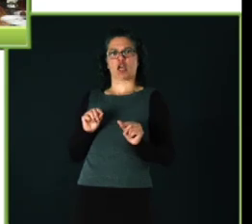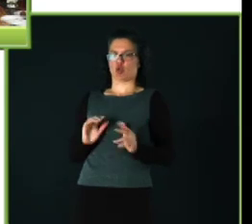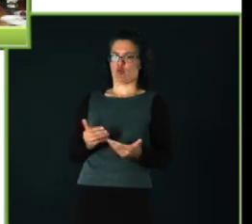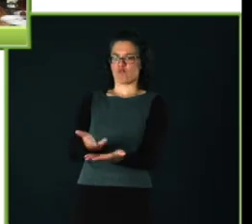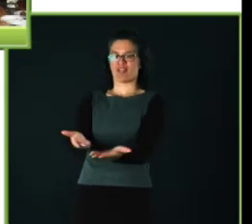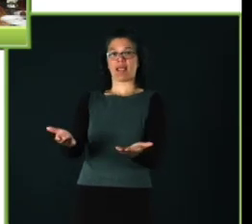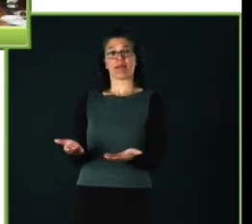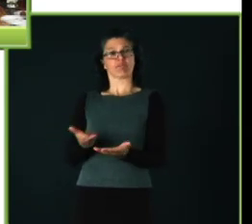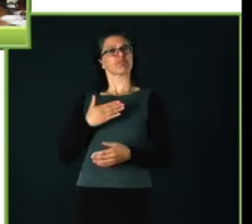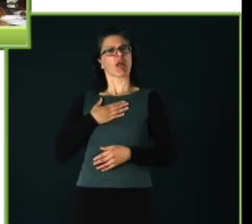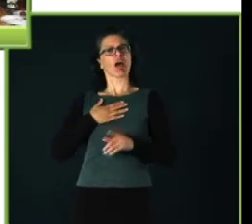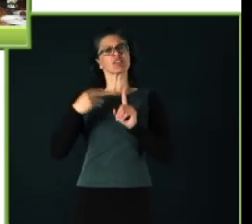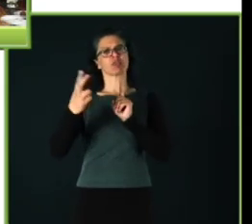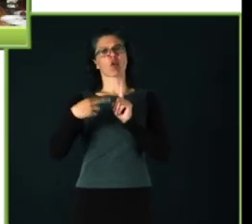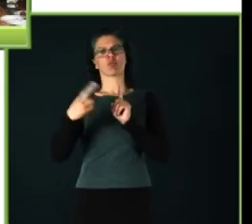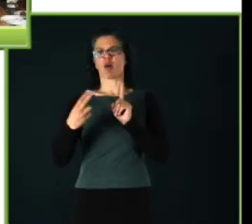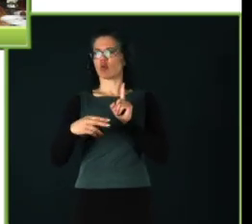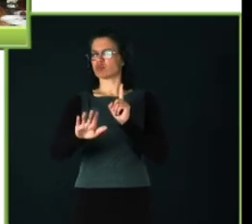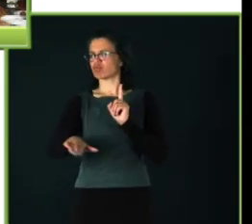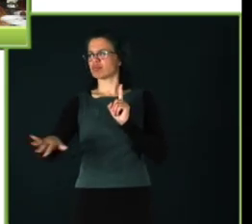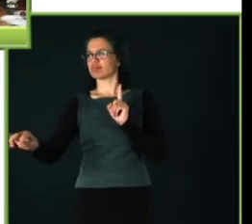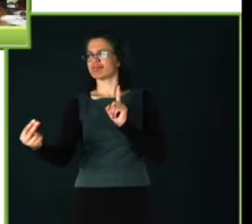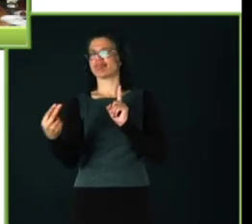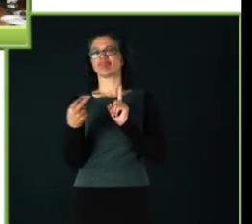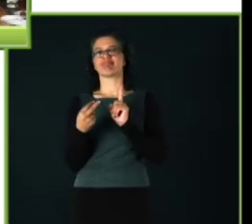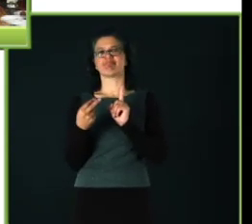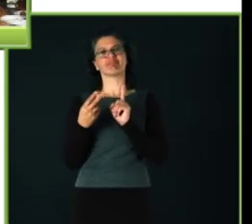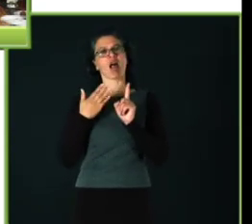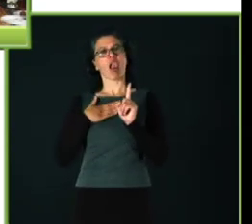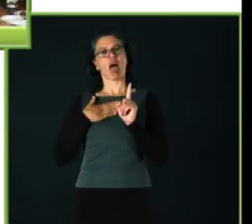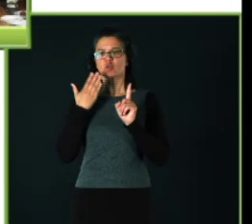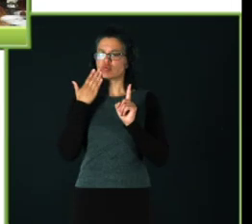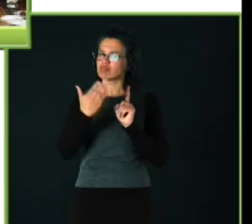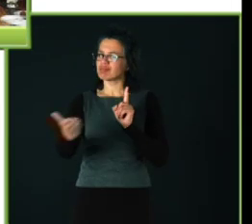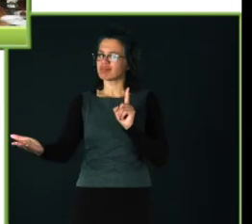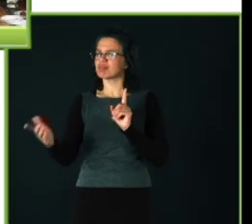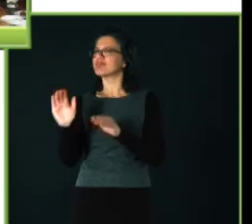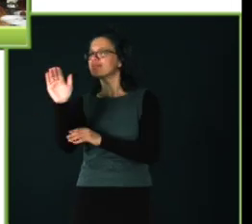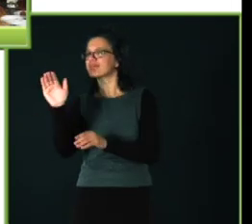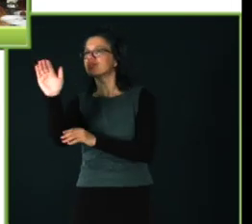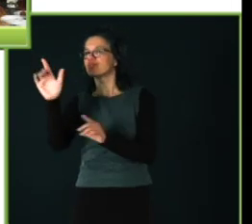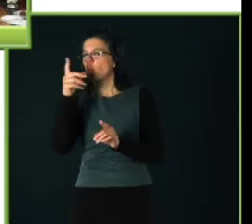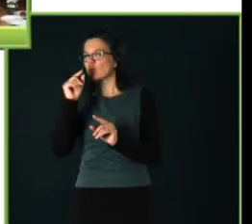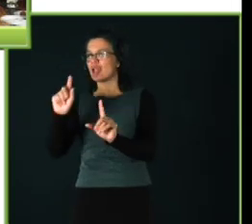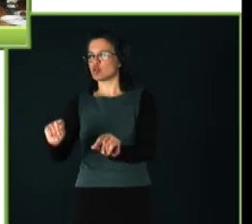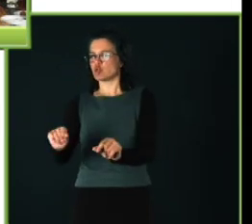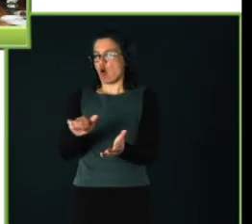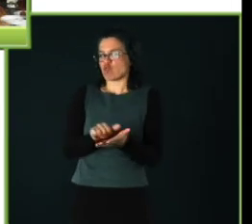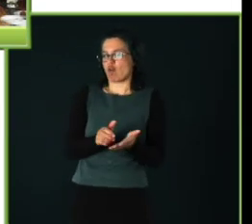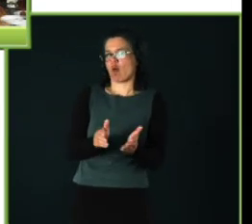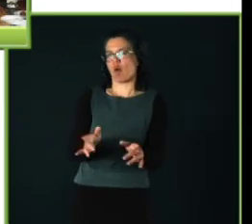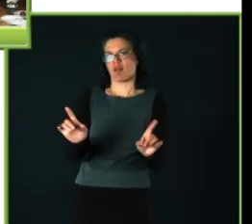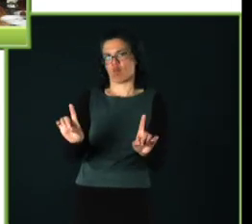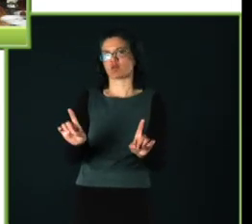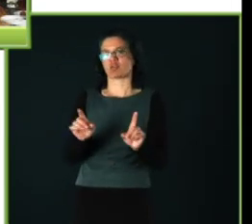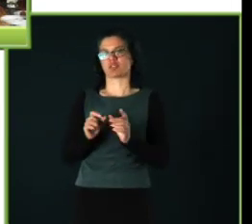to be a role model to my children. I like to be a beacon for the years to come for them to do the right thing in our community.